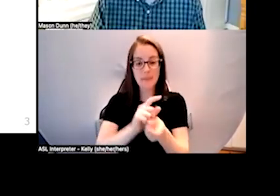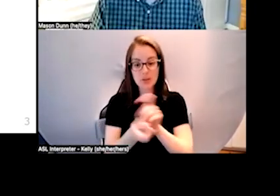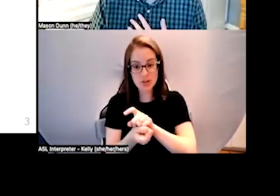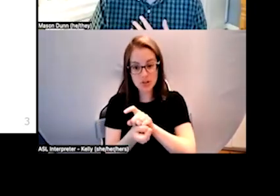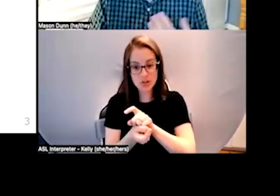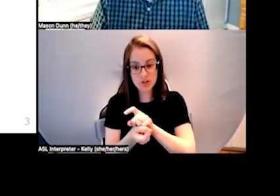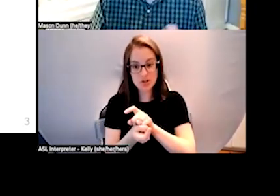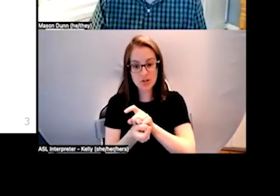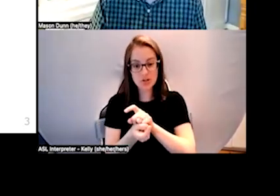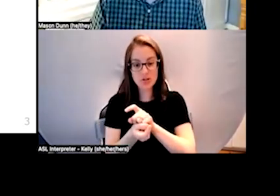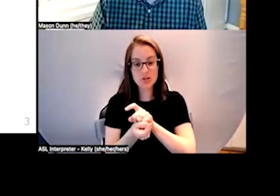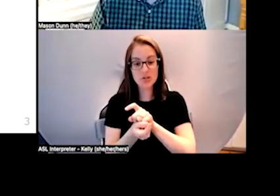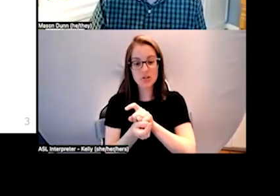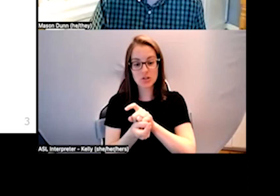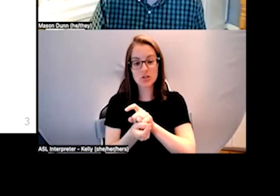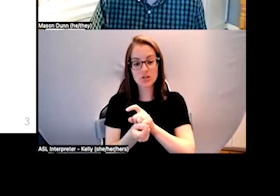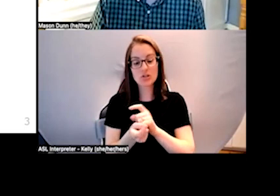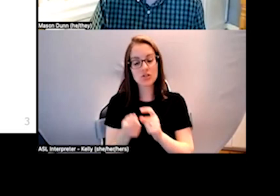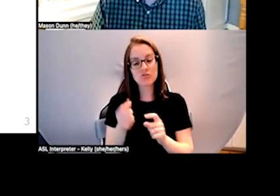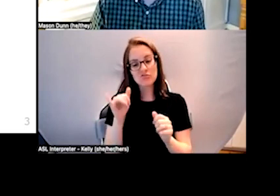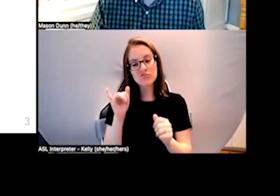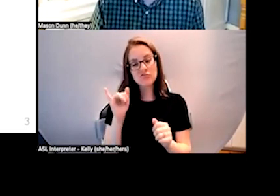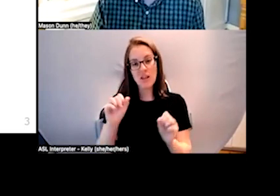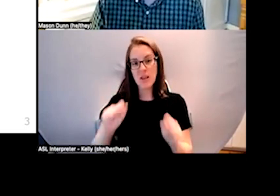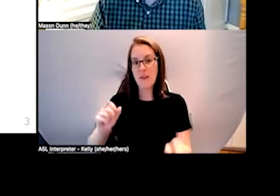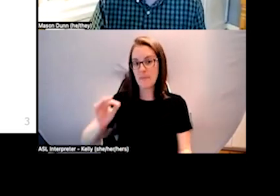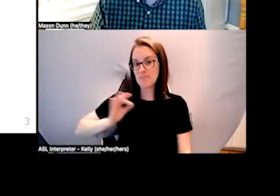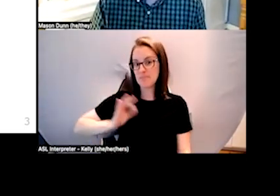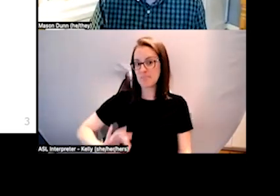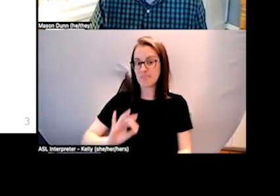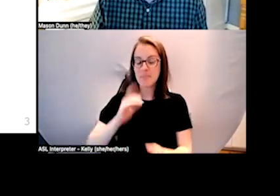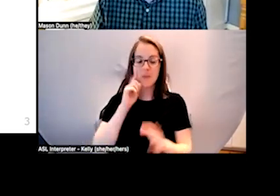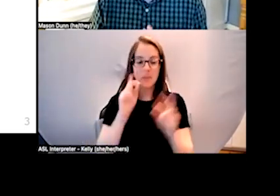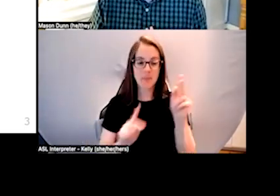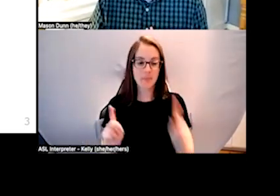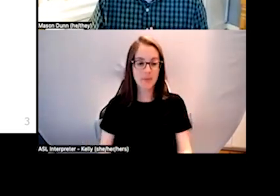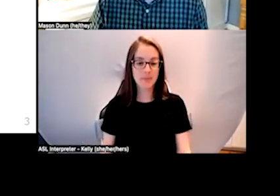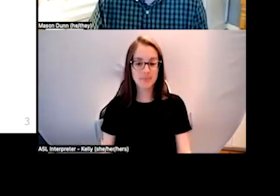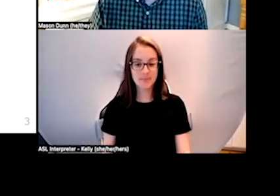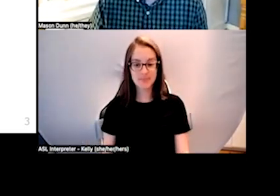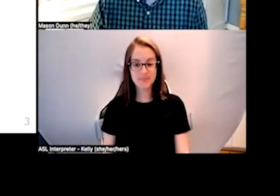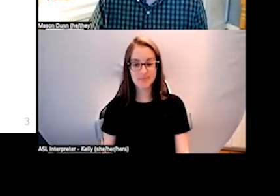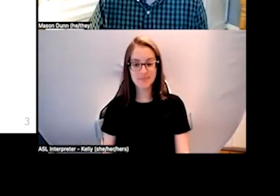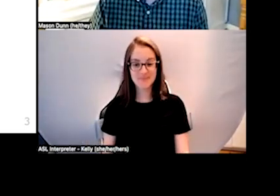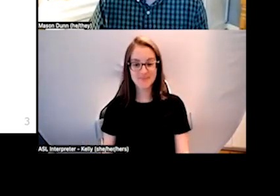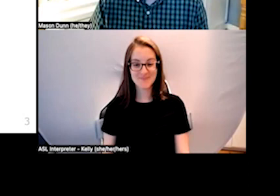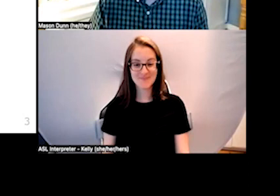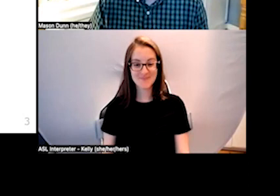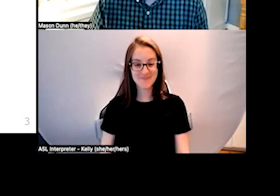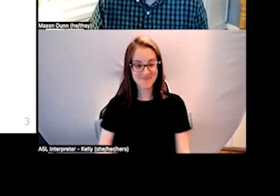then that could be one thing that could be helpful for folks. All right, so with that,